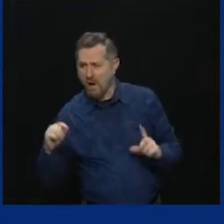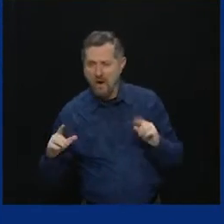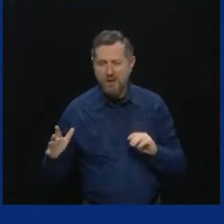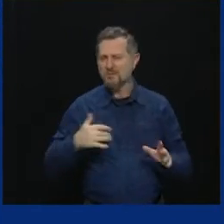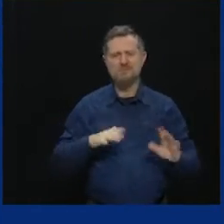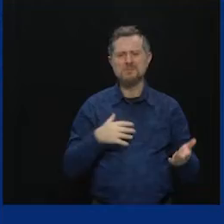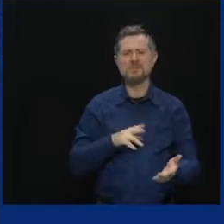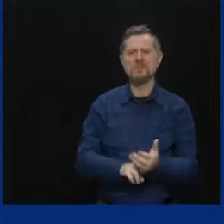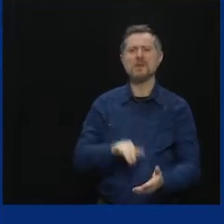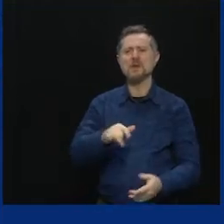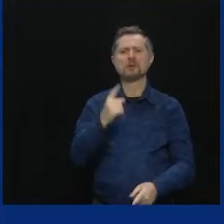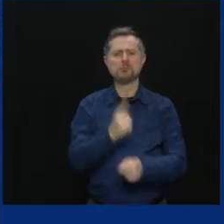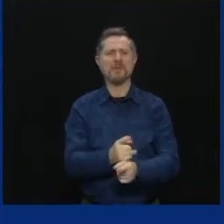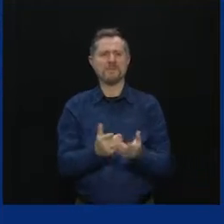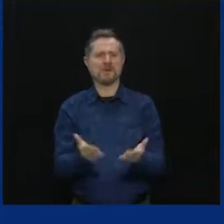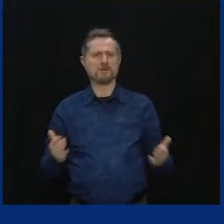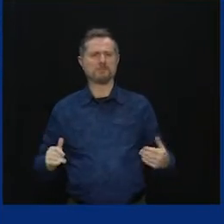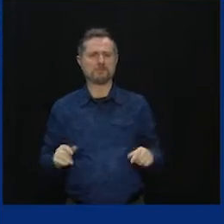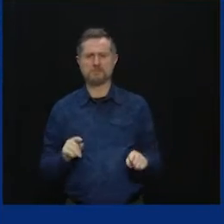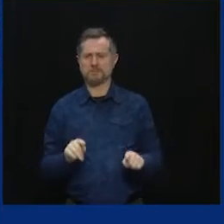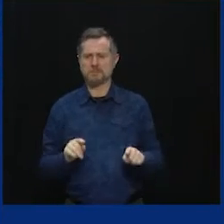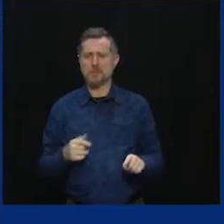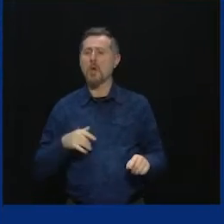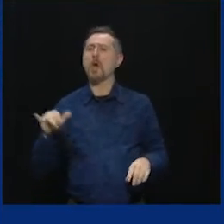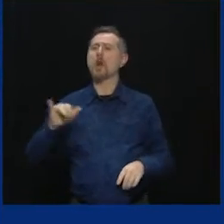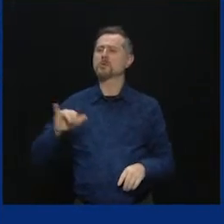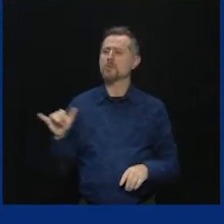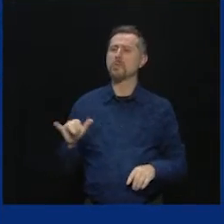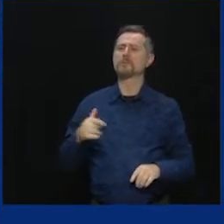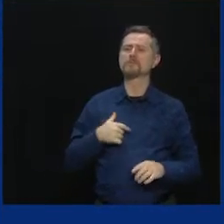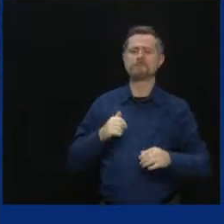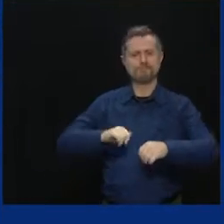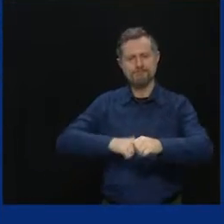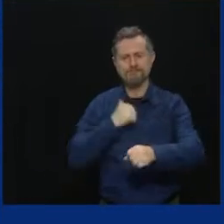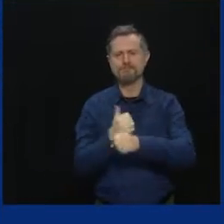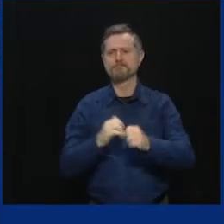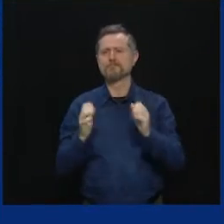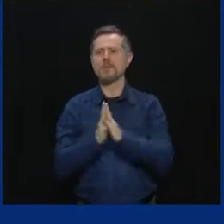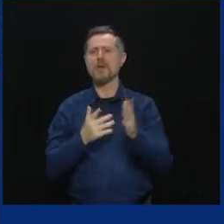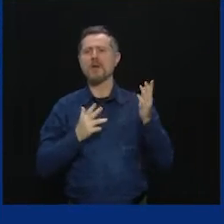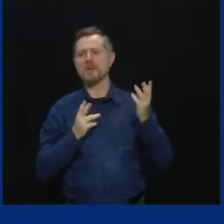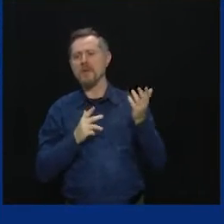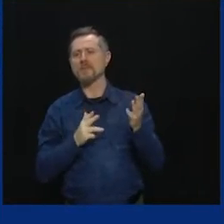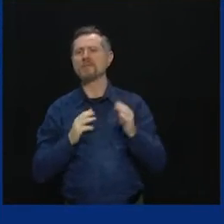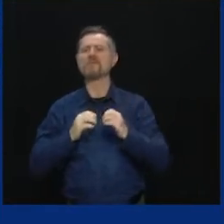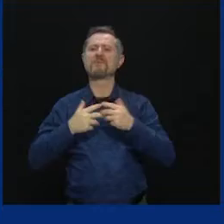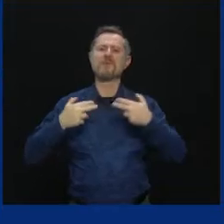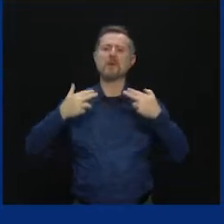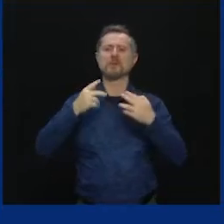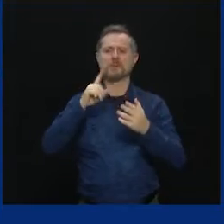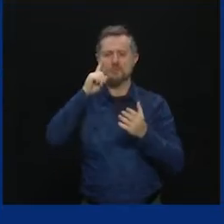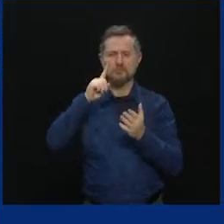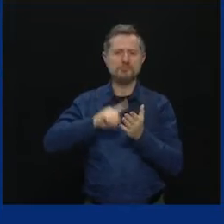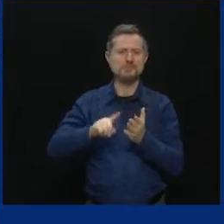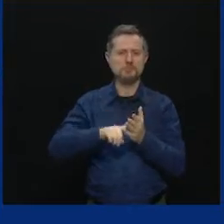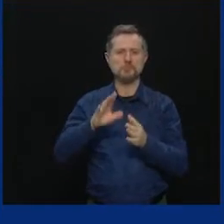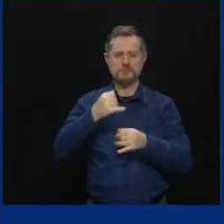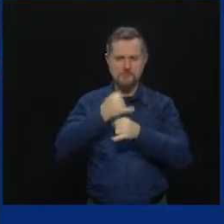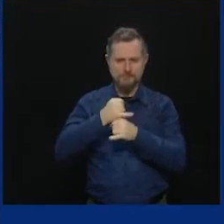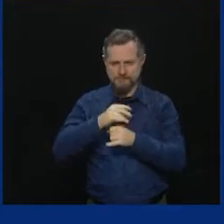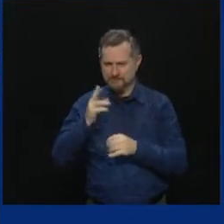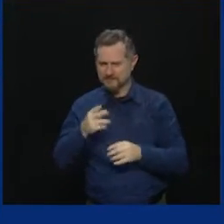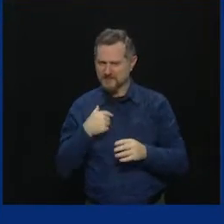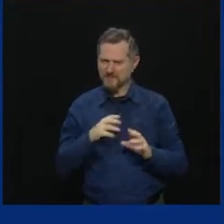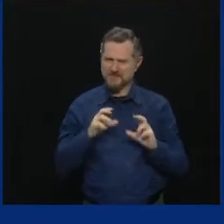as creating an institute, a firearm violence research institute. Never before did anyone want to study the root causes or where